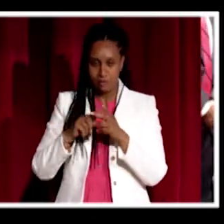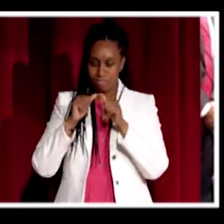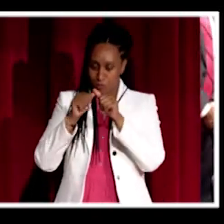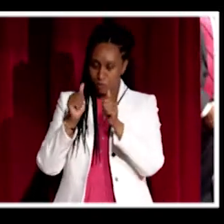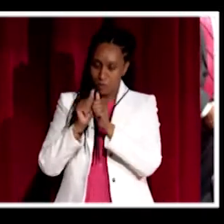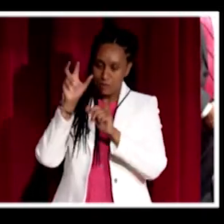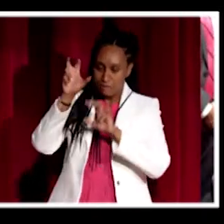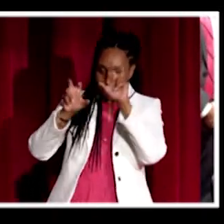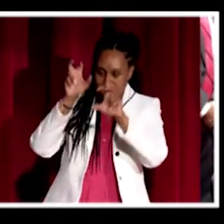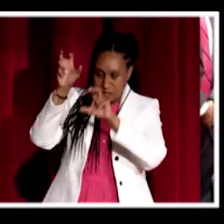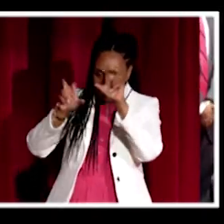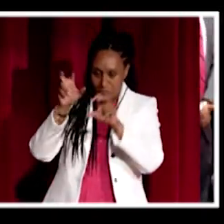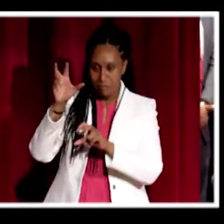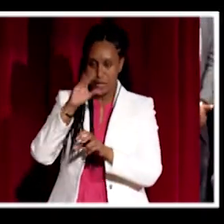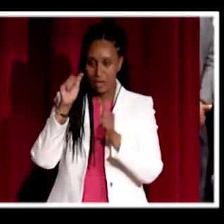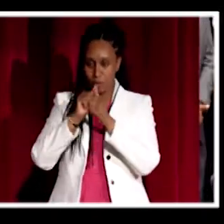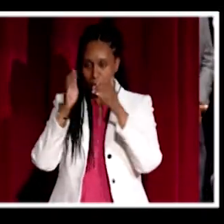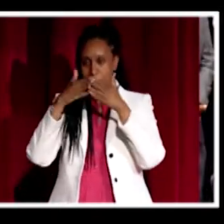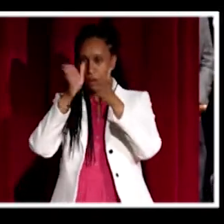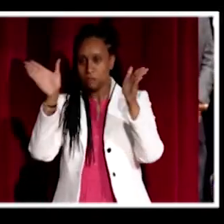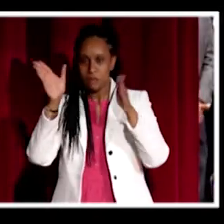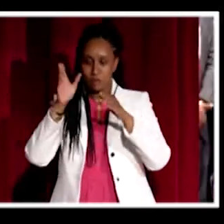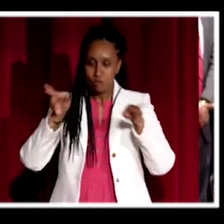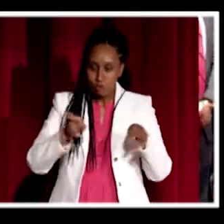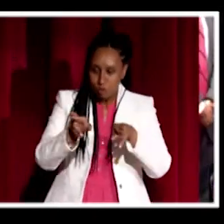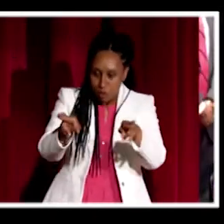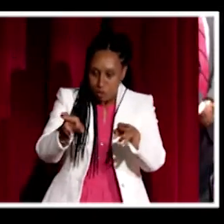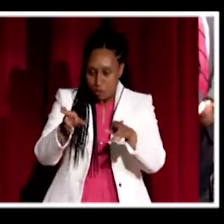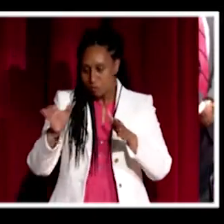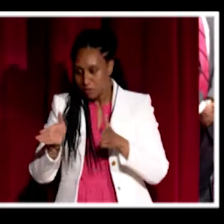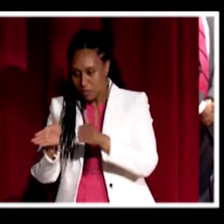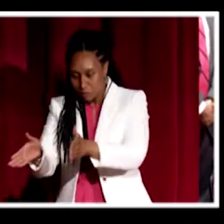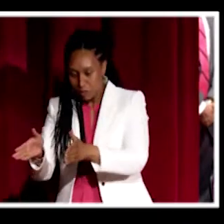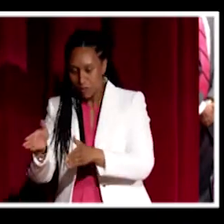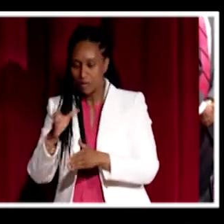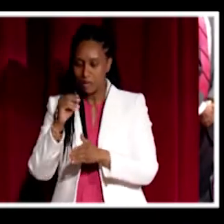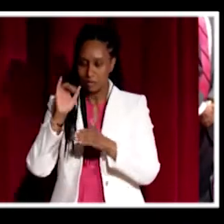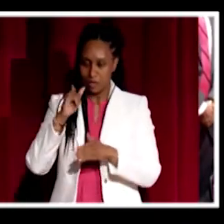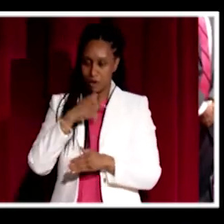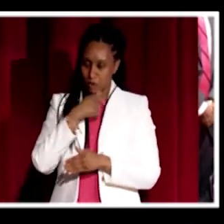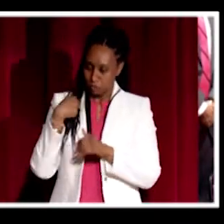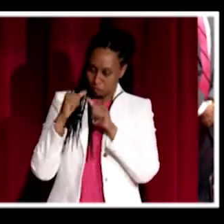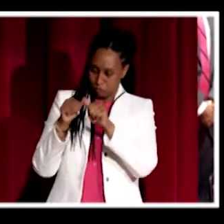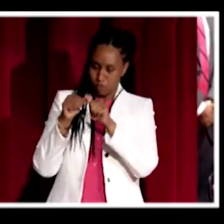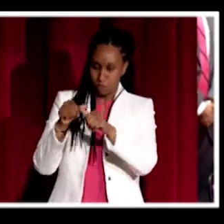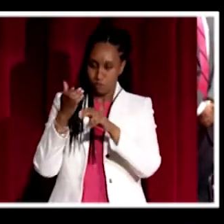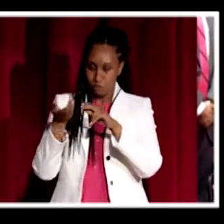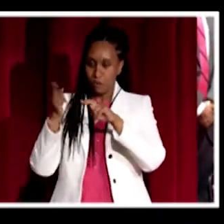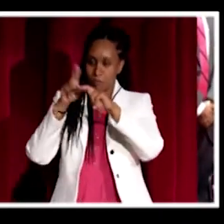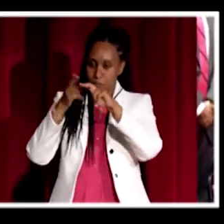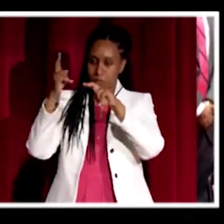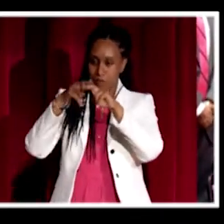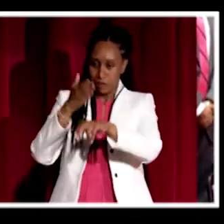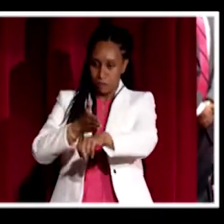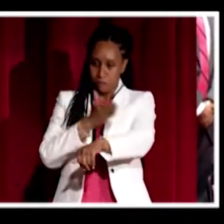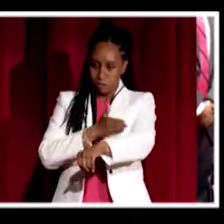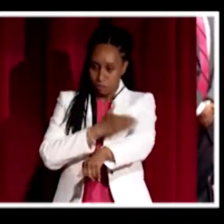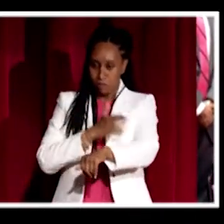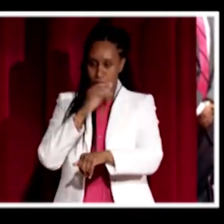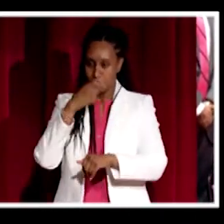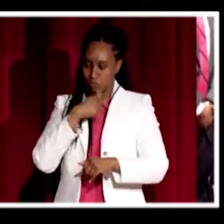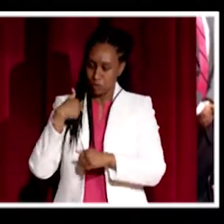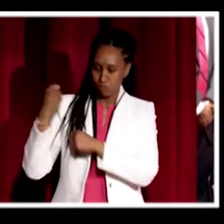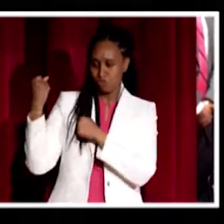investments and public infrastructure, and that our economy continues to improve and is one of the strongest of any